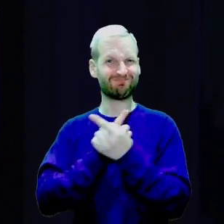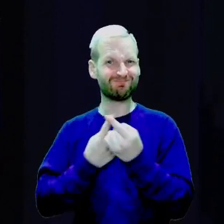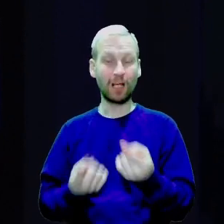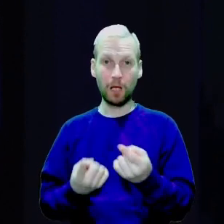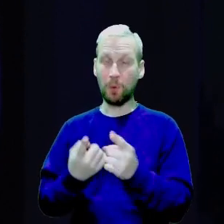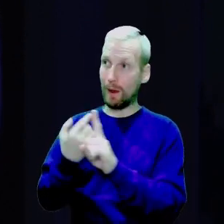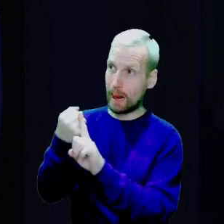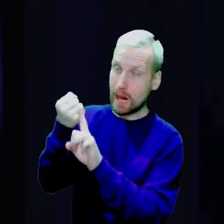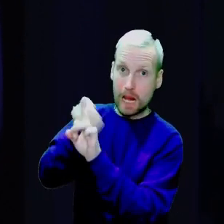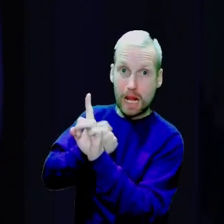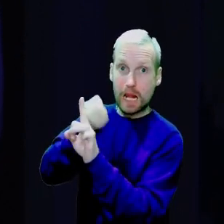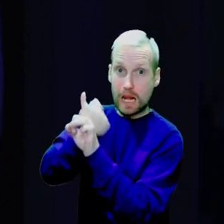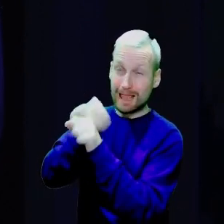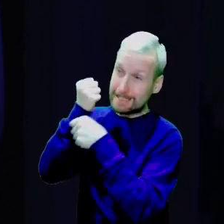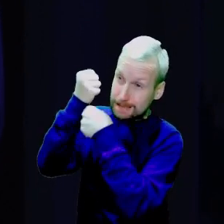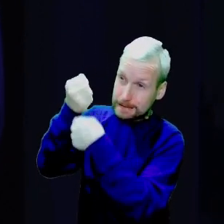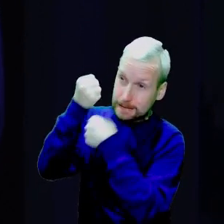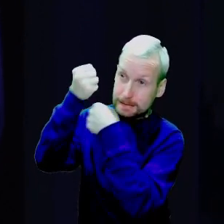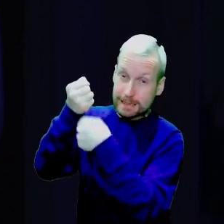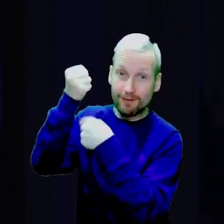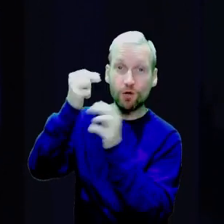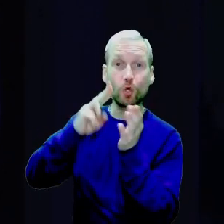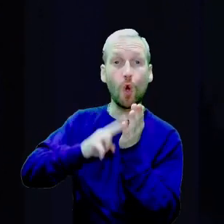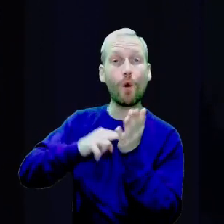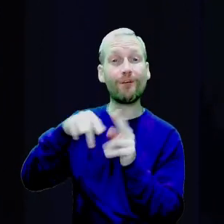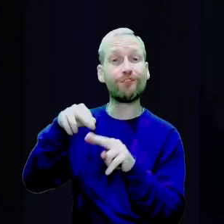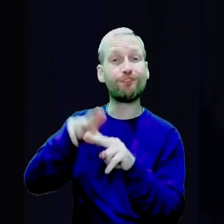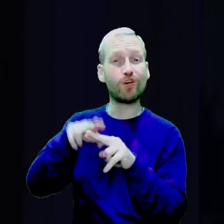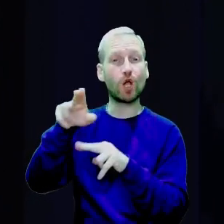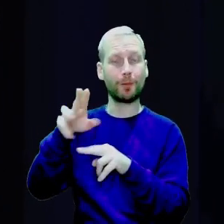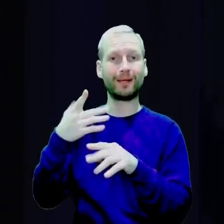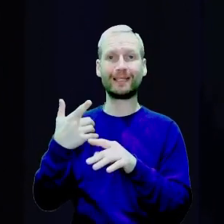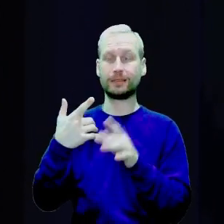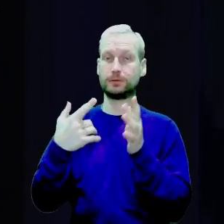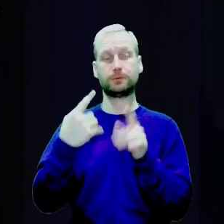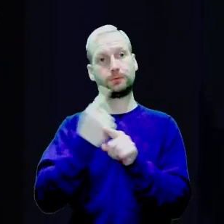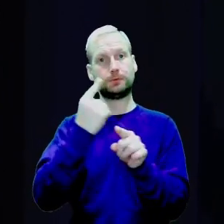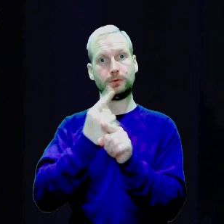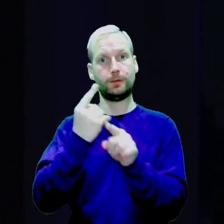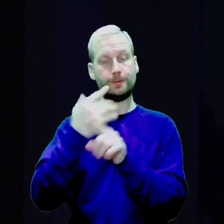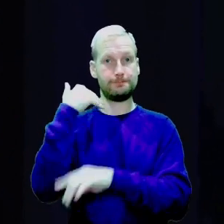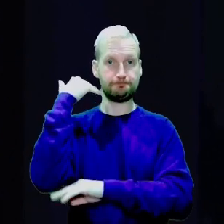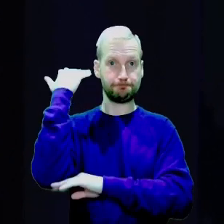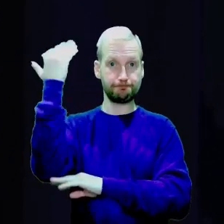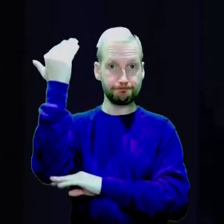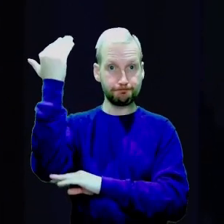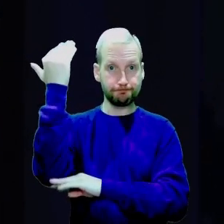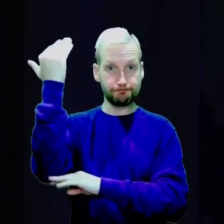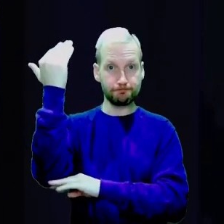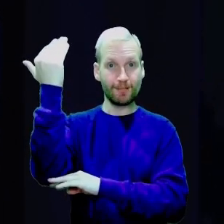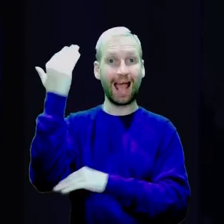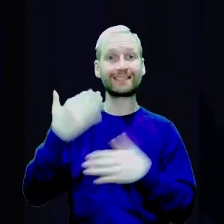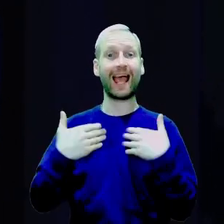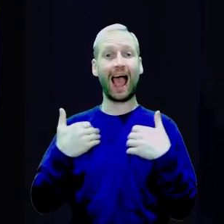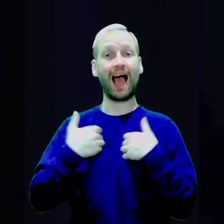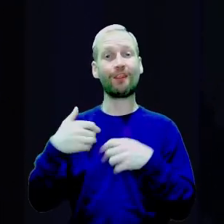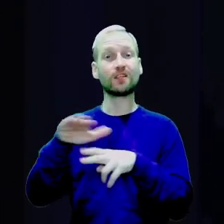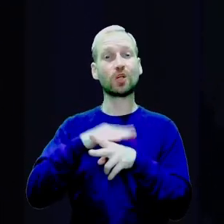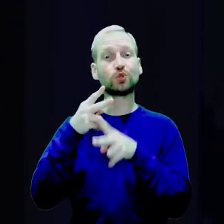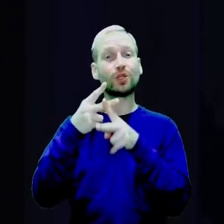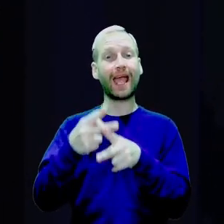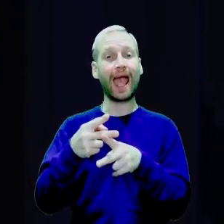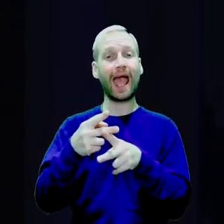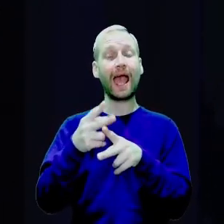do all that we can to lobby and fight for Norfolk. We had representation earlier this week as a Health and Social Care